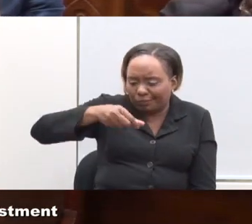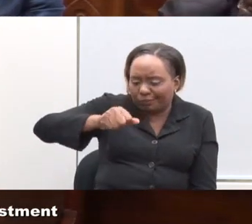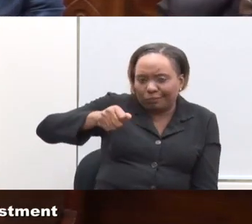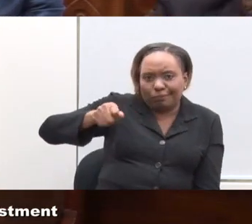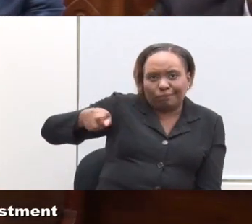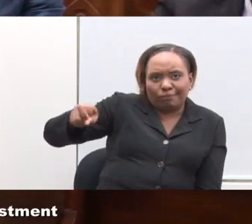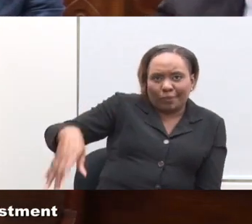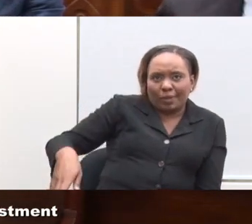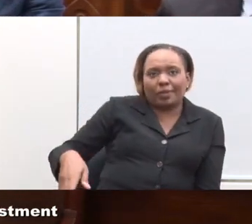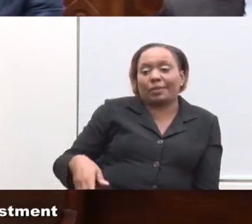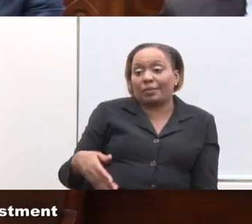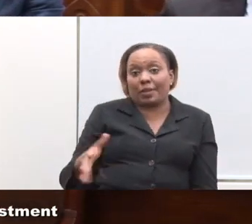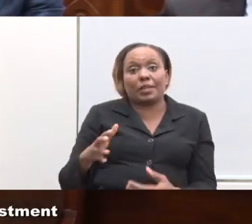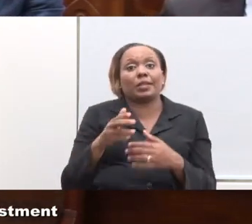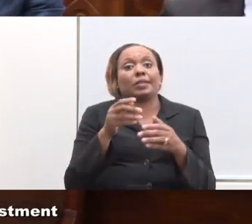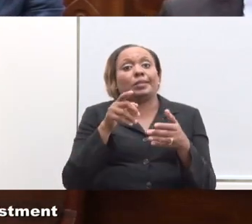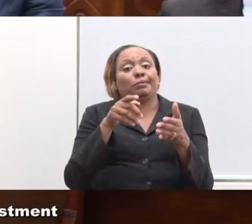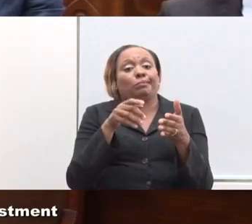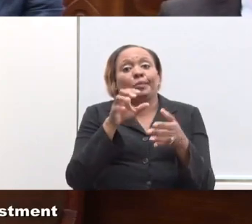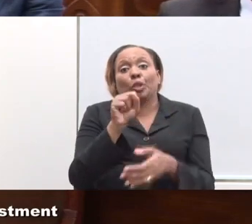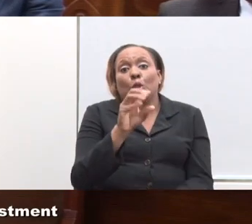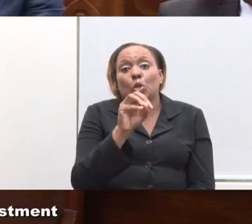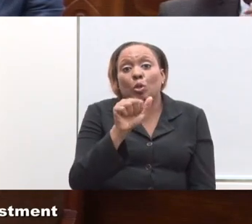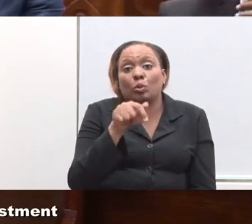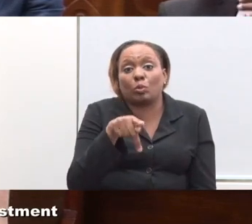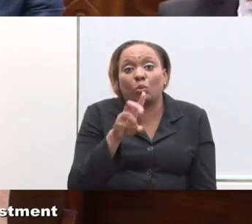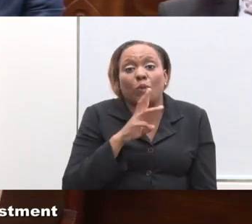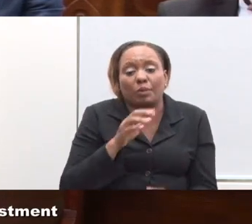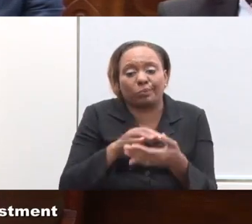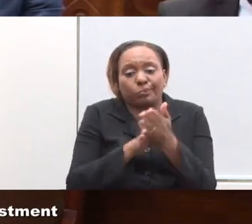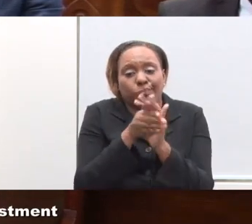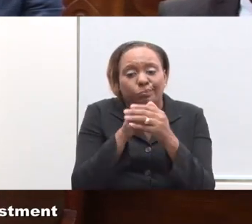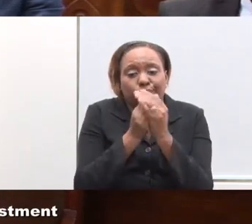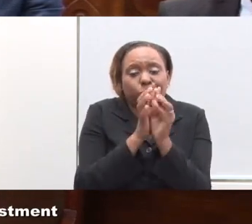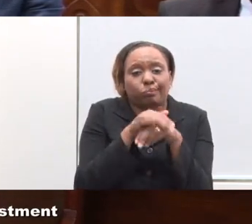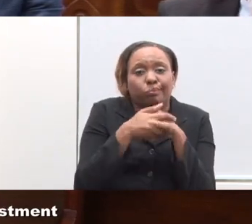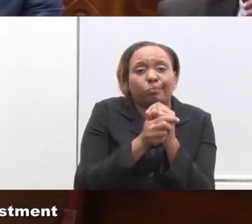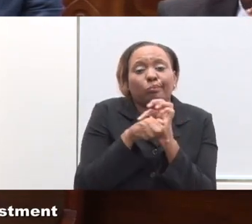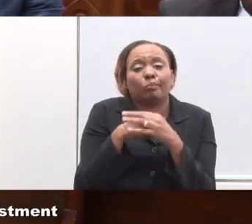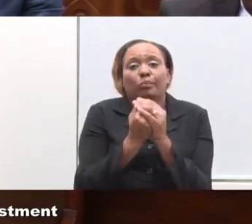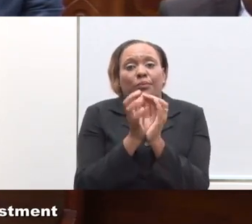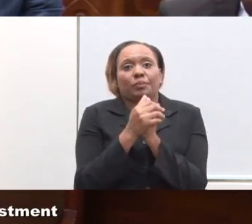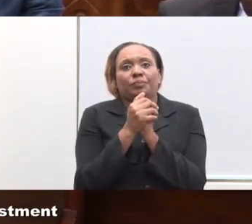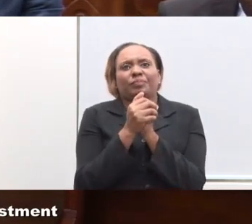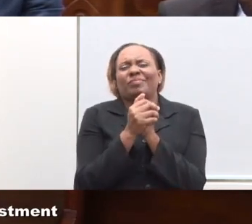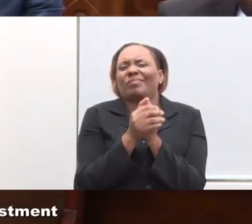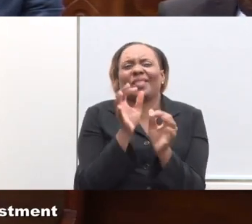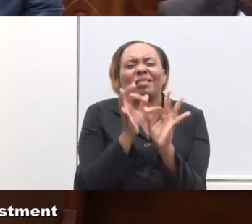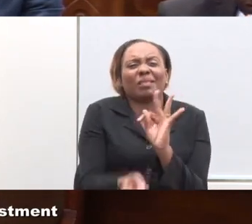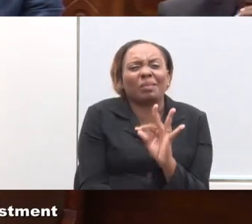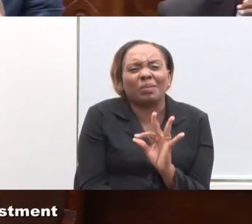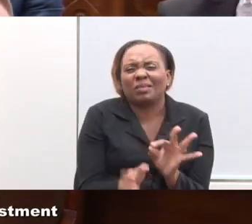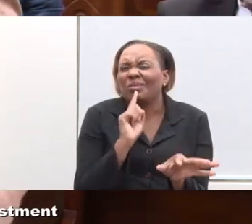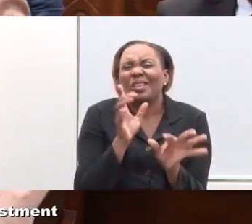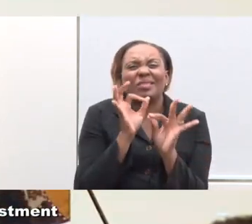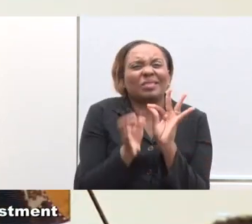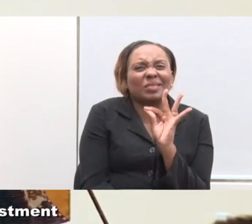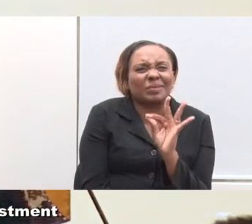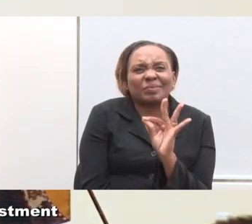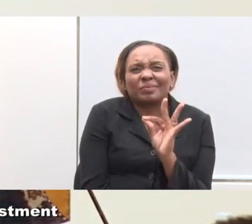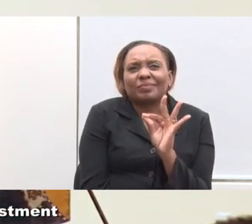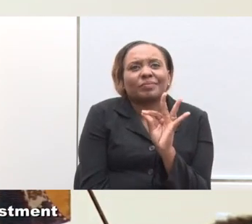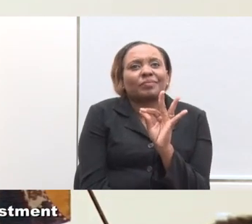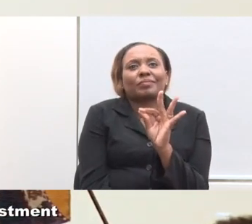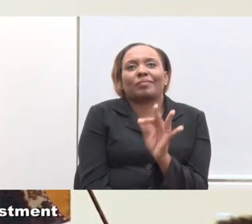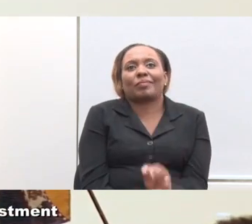what? Wash hands all over again. And these are things, they are so simple that it is amazing that